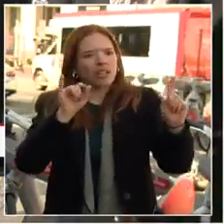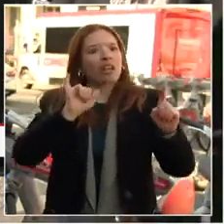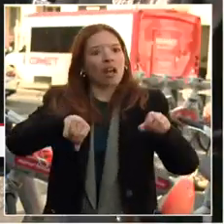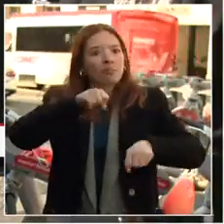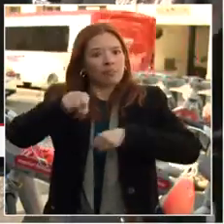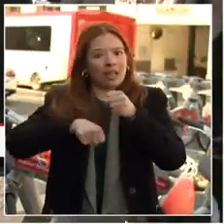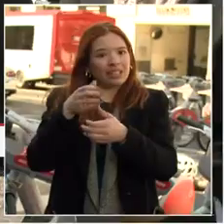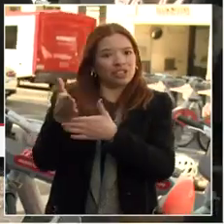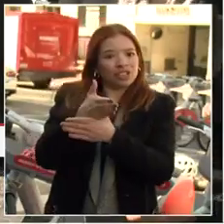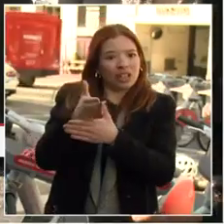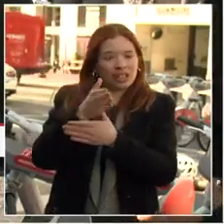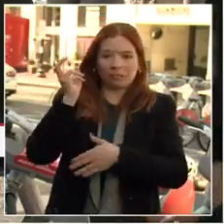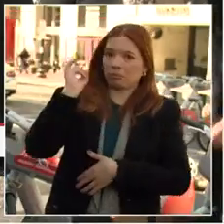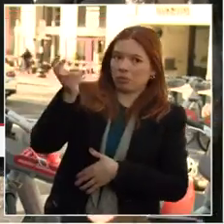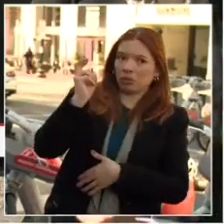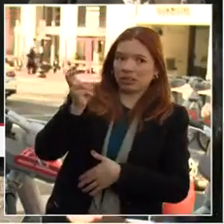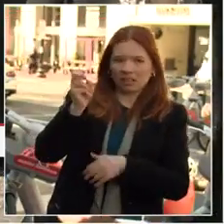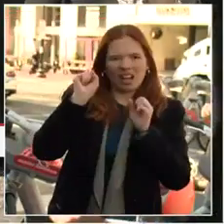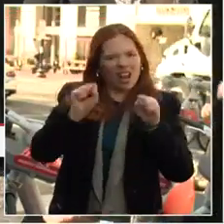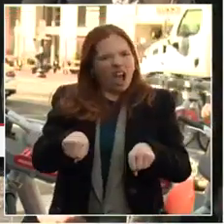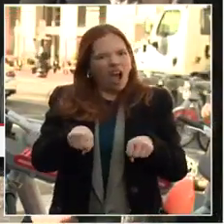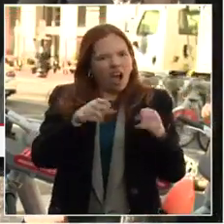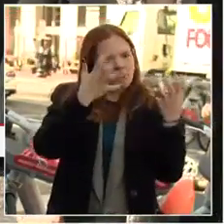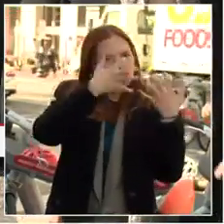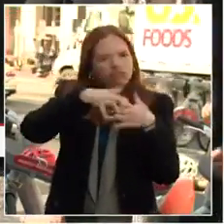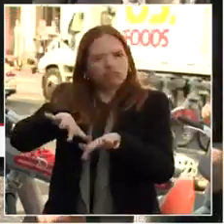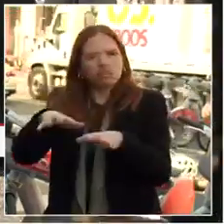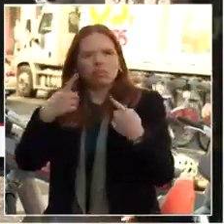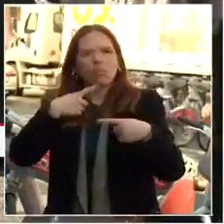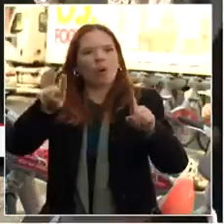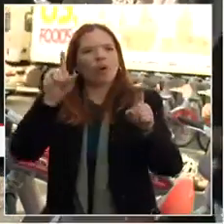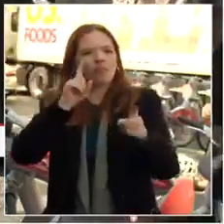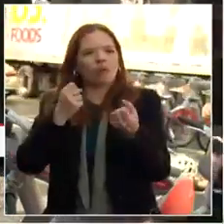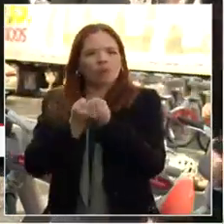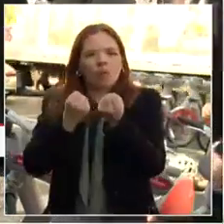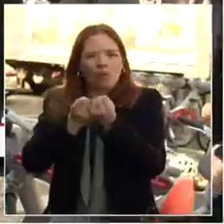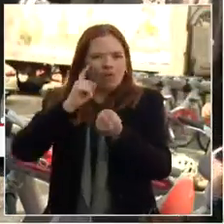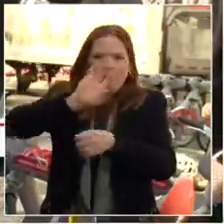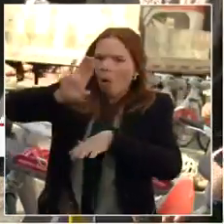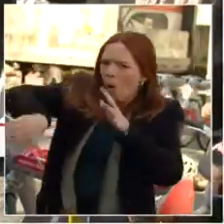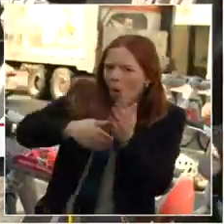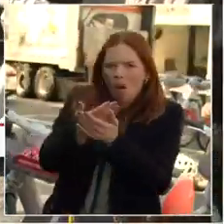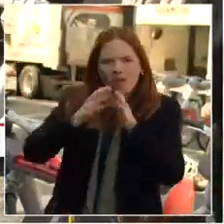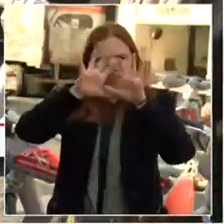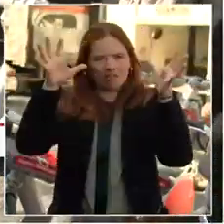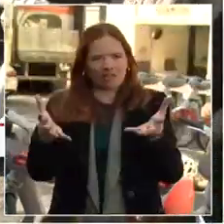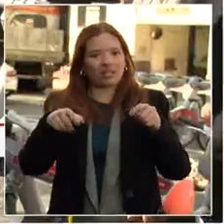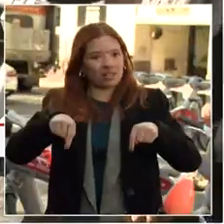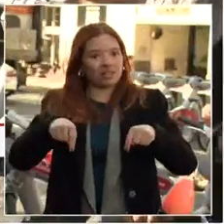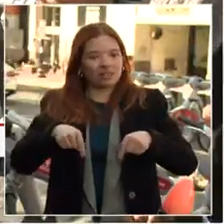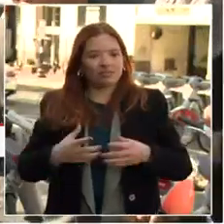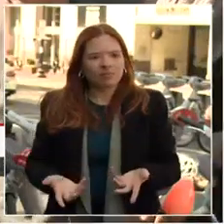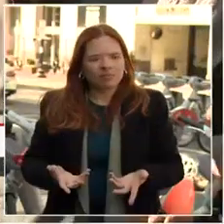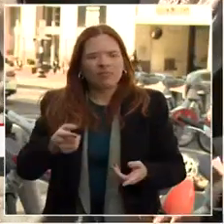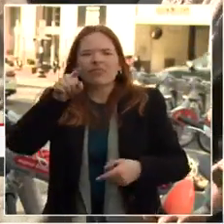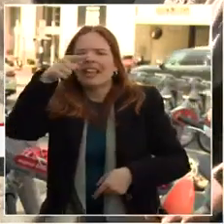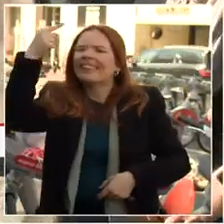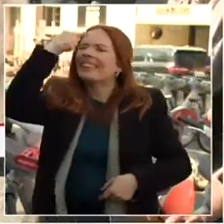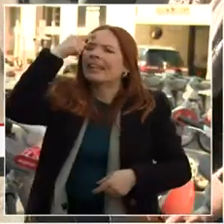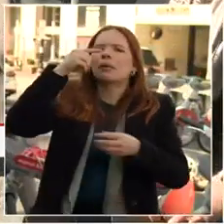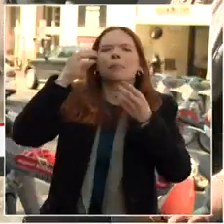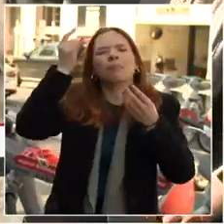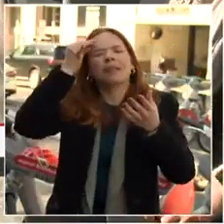bring additional strength to those communities. And then finally, we think a lot about transformation and how